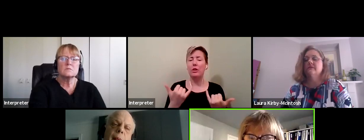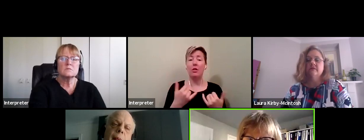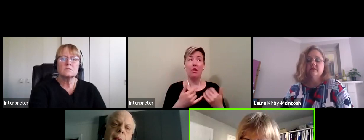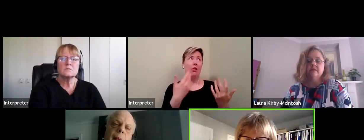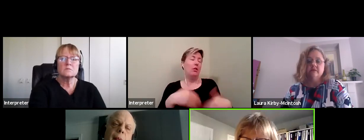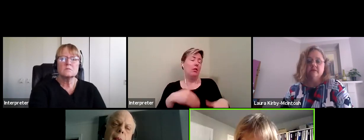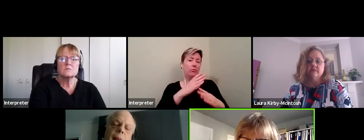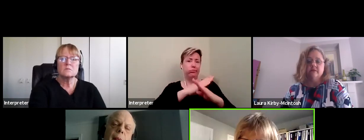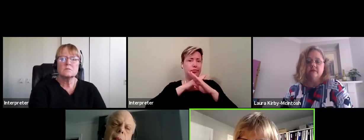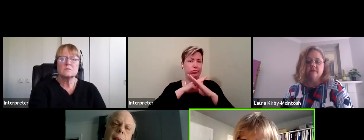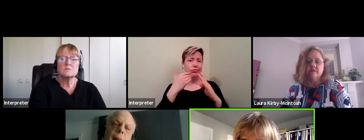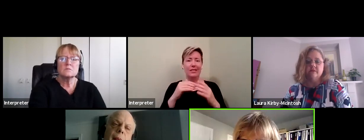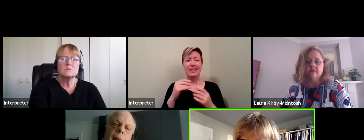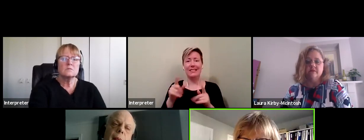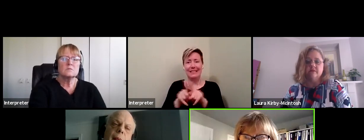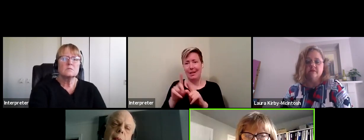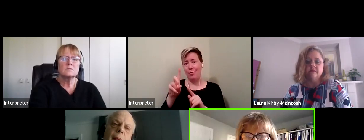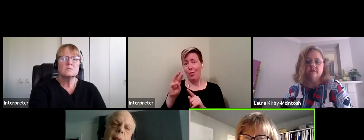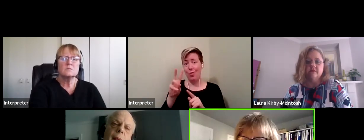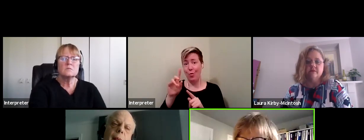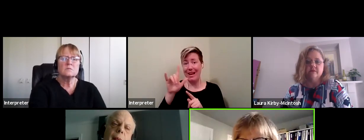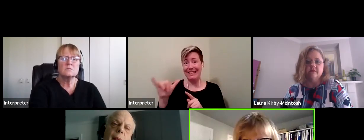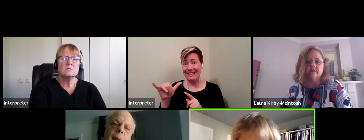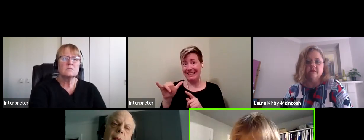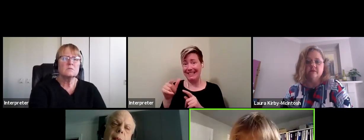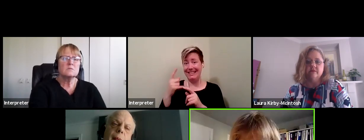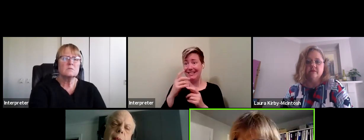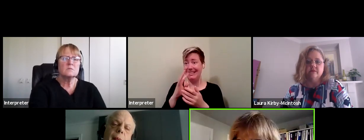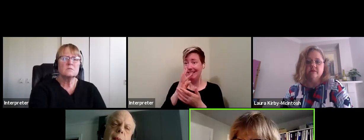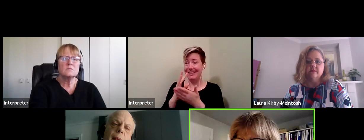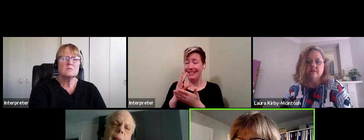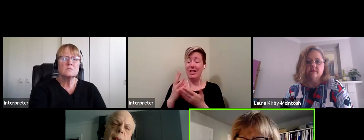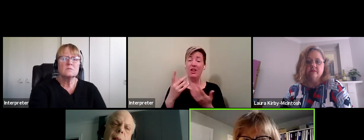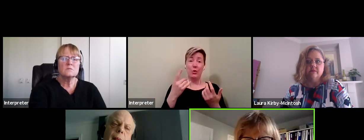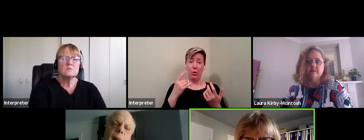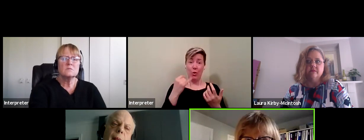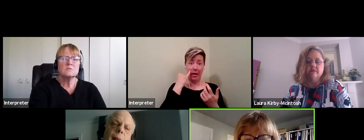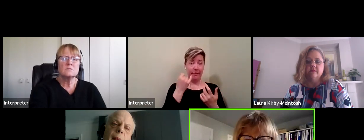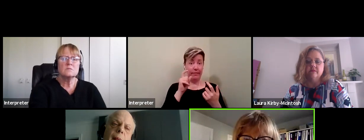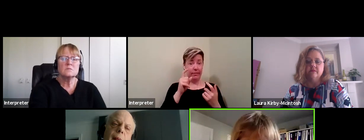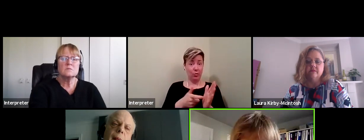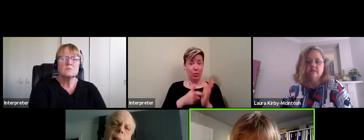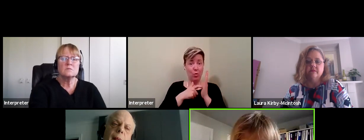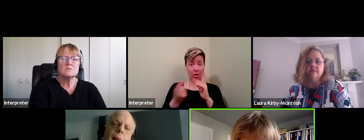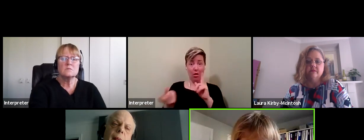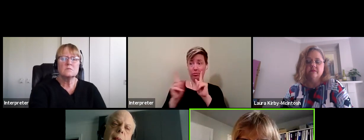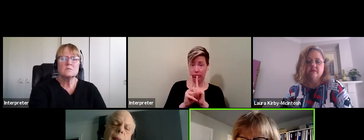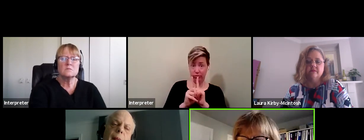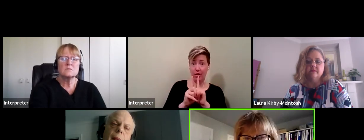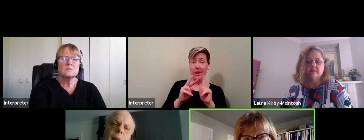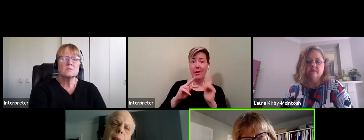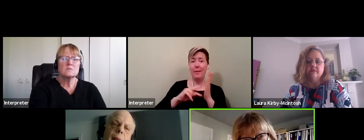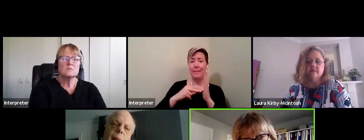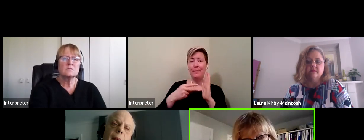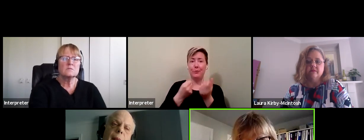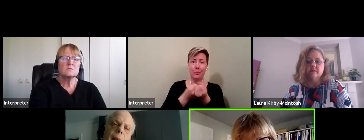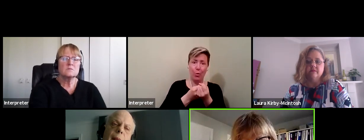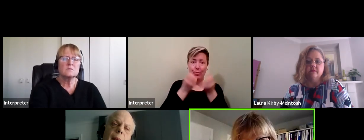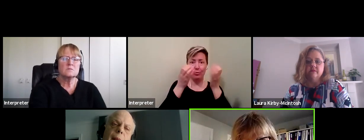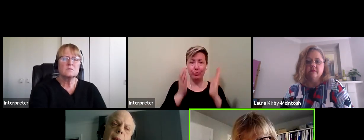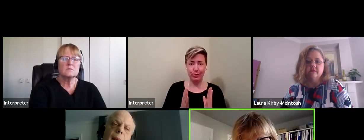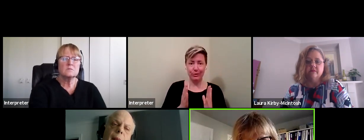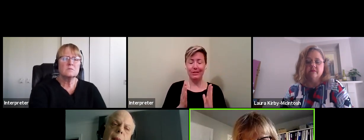of, I've got somebody new coming in, I need to not only teach them how I communicate, but I need to teach them how to